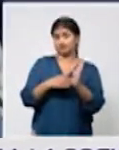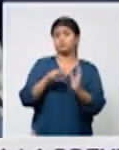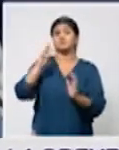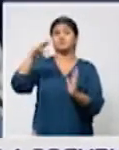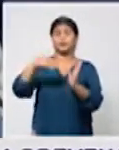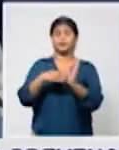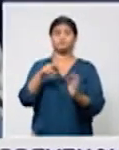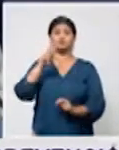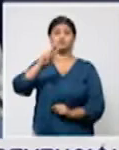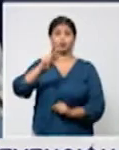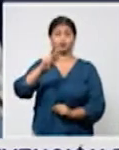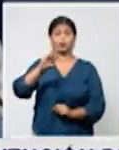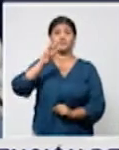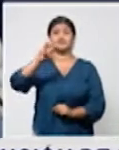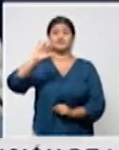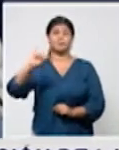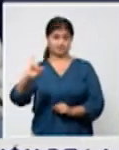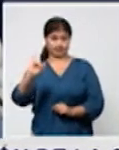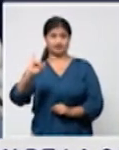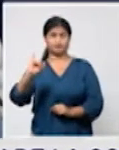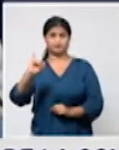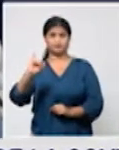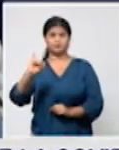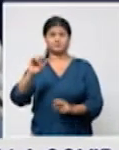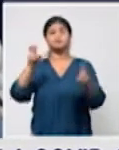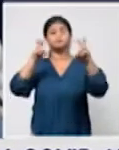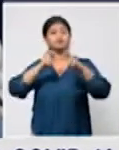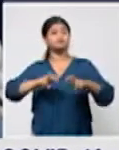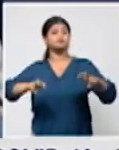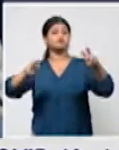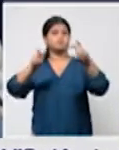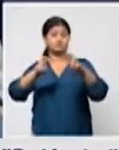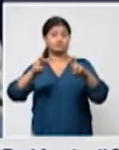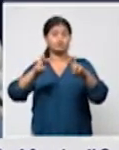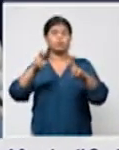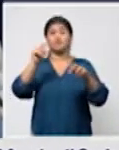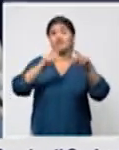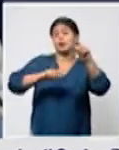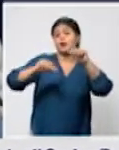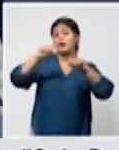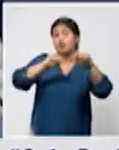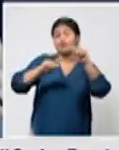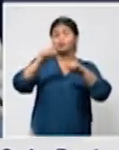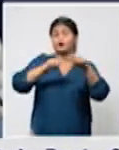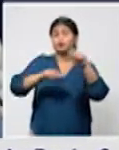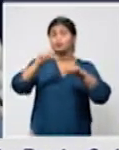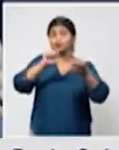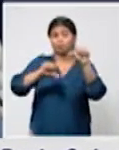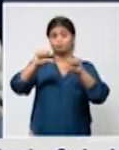3,235, to be exact, were processed in our various molecular biology laboratories.